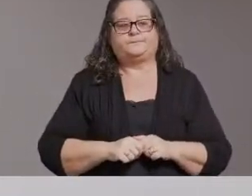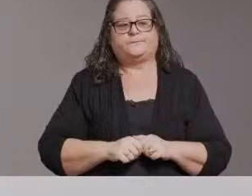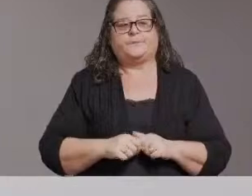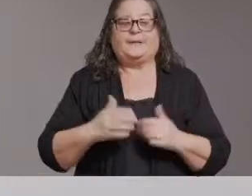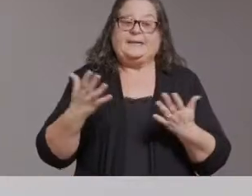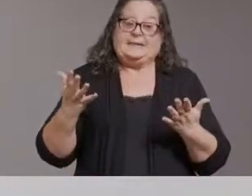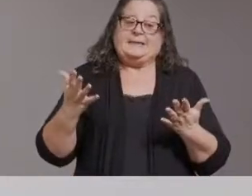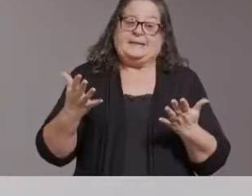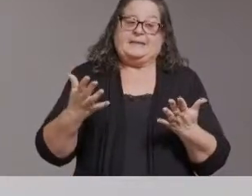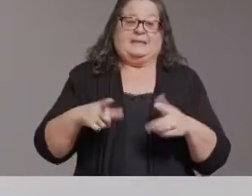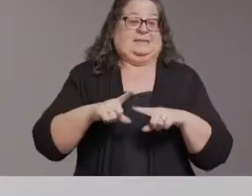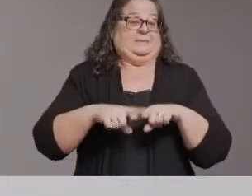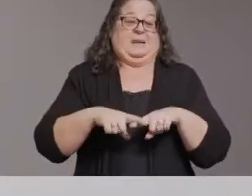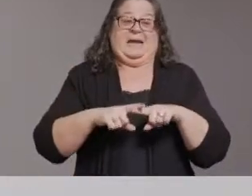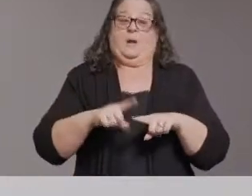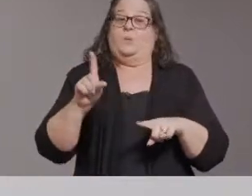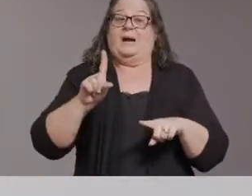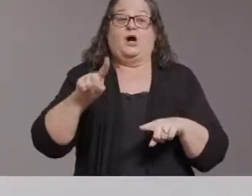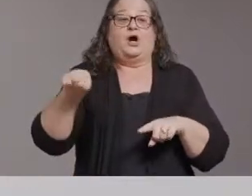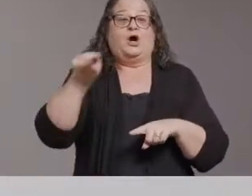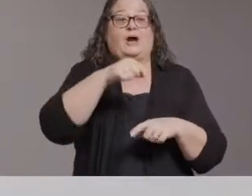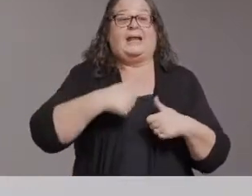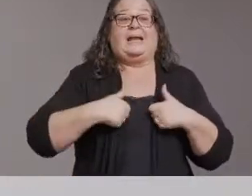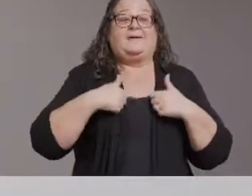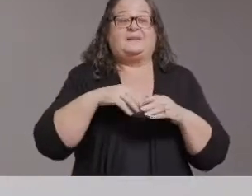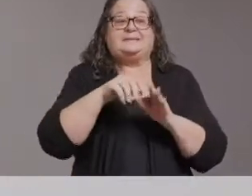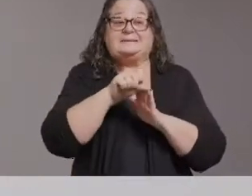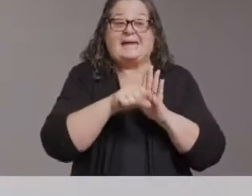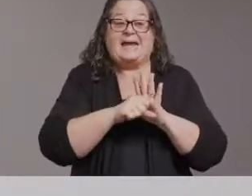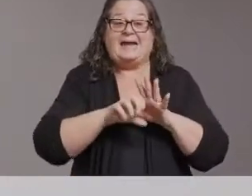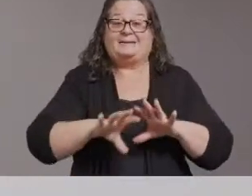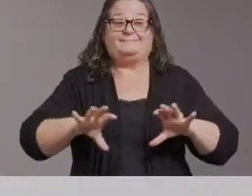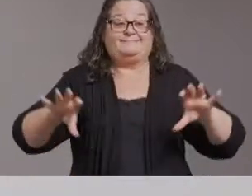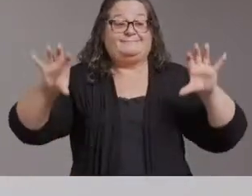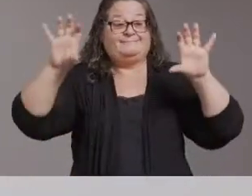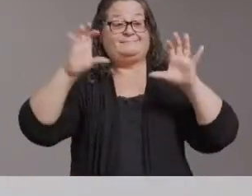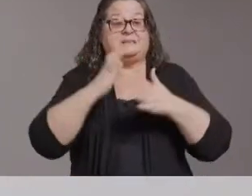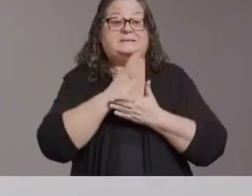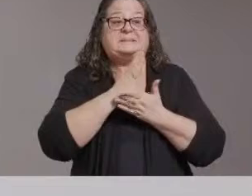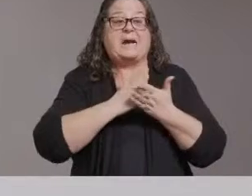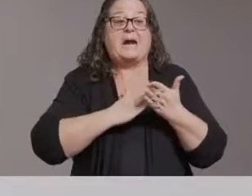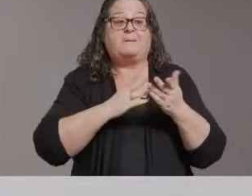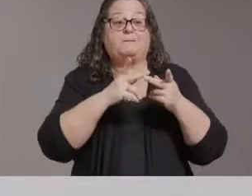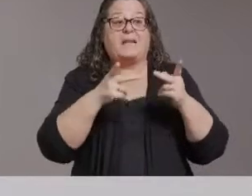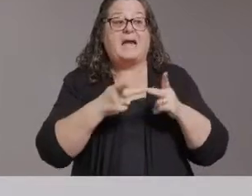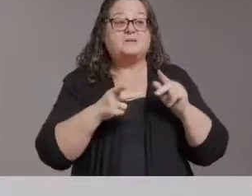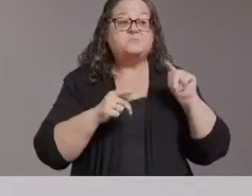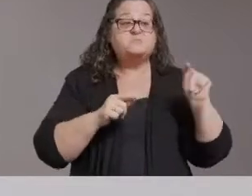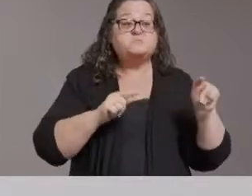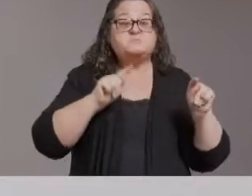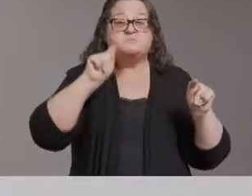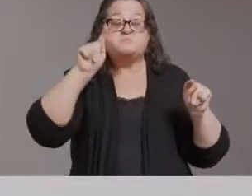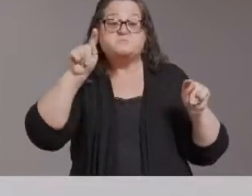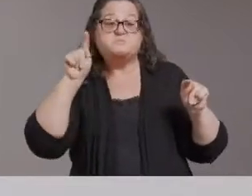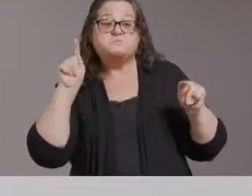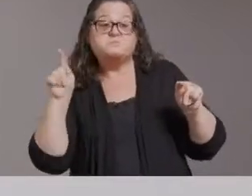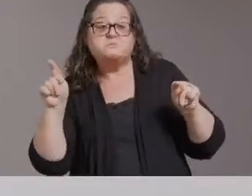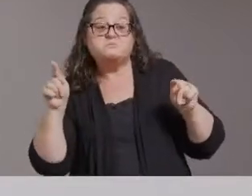are in the state. So I think in some places in the state, the demand,